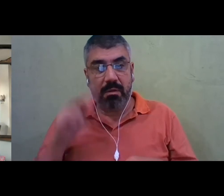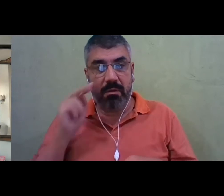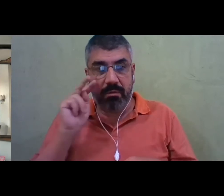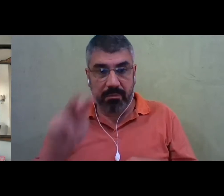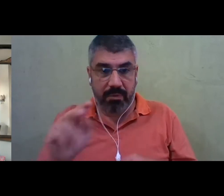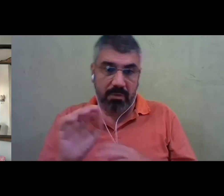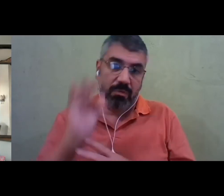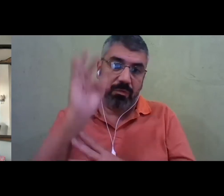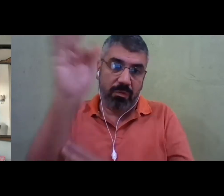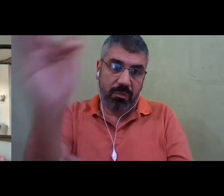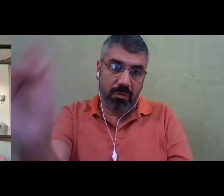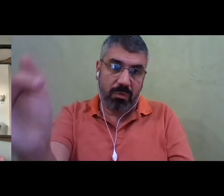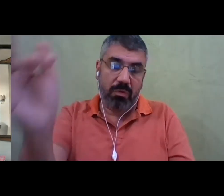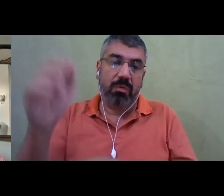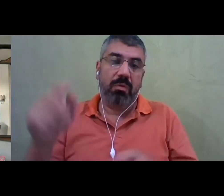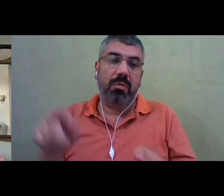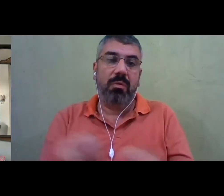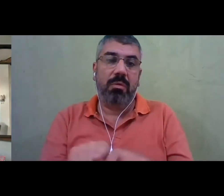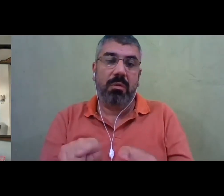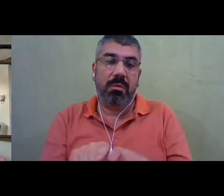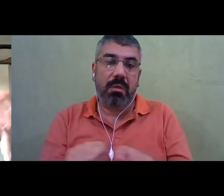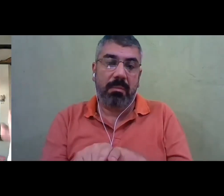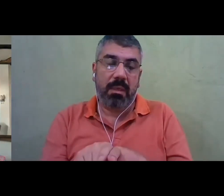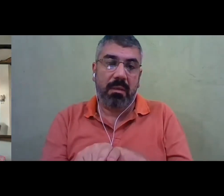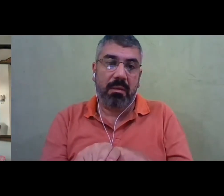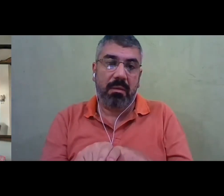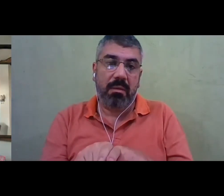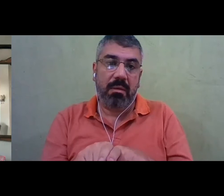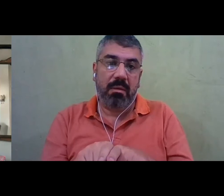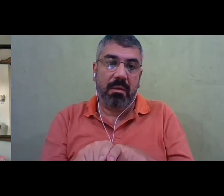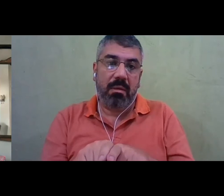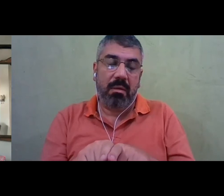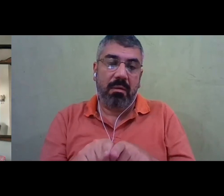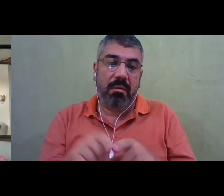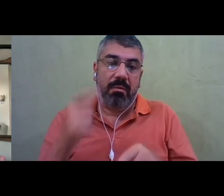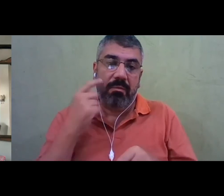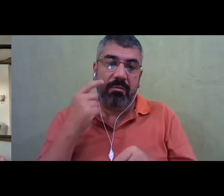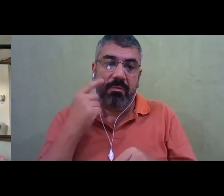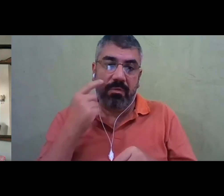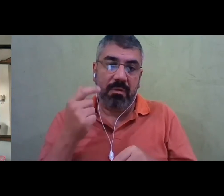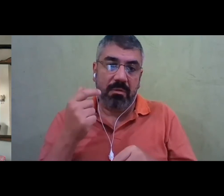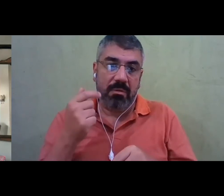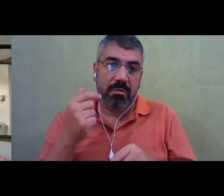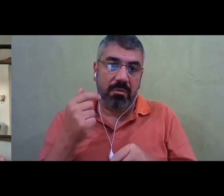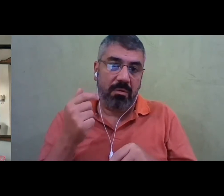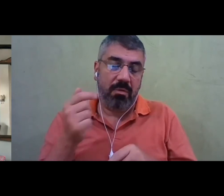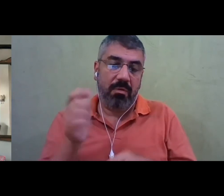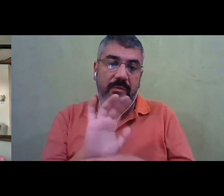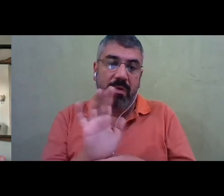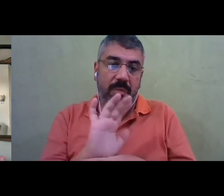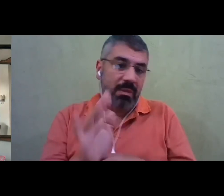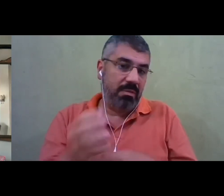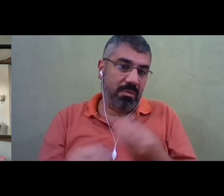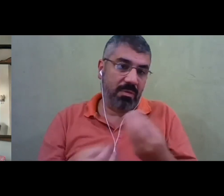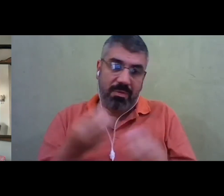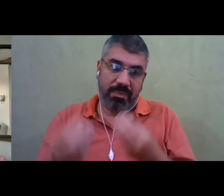future, and still they have different companies that are owning the spaceships. They cannot see. They can